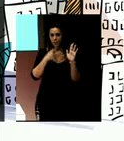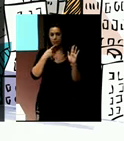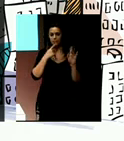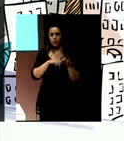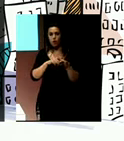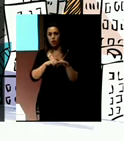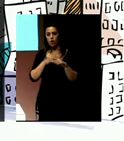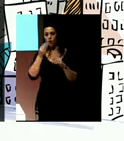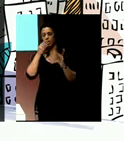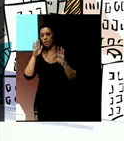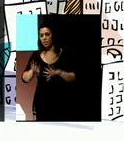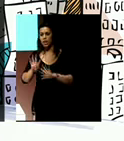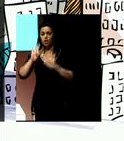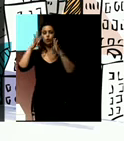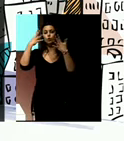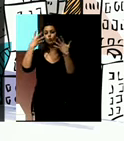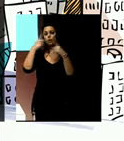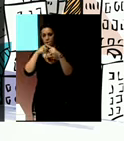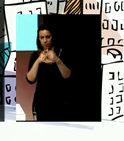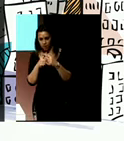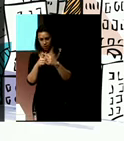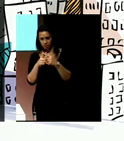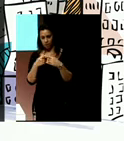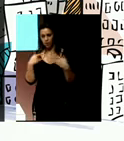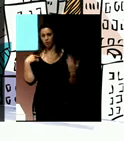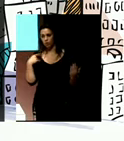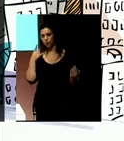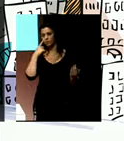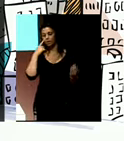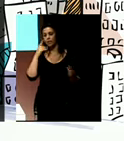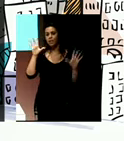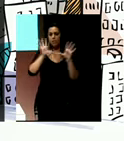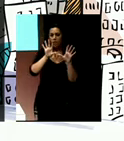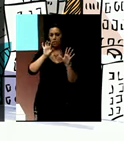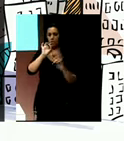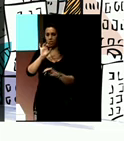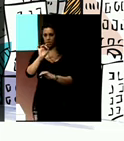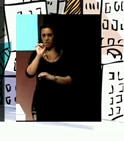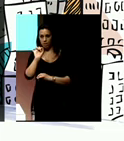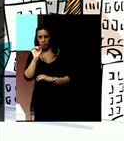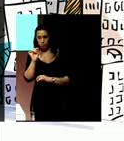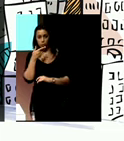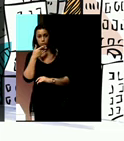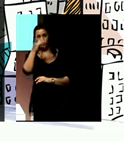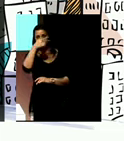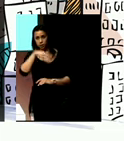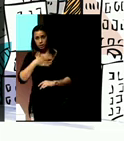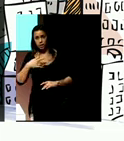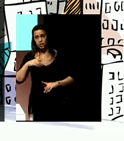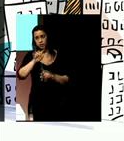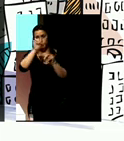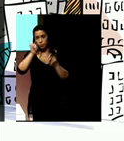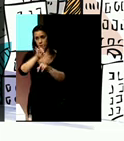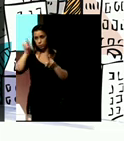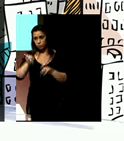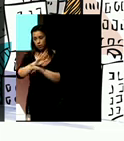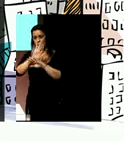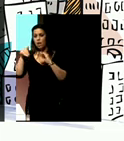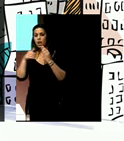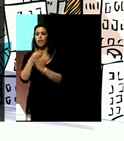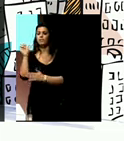the English program it was a mistake. Dinner time is at 9:30.